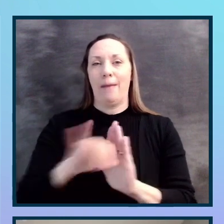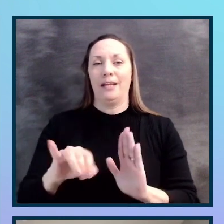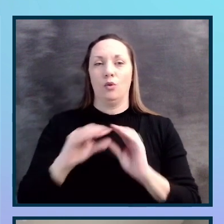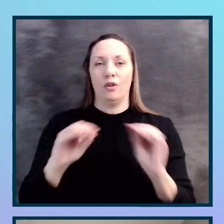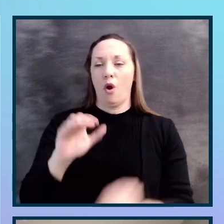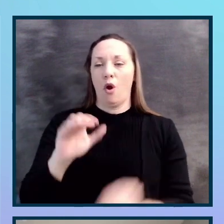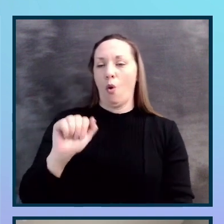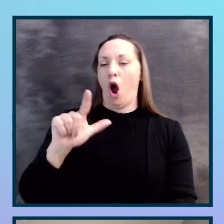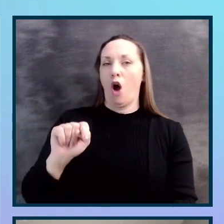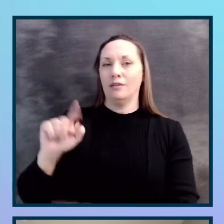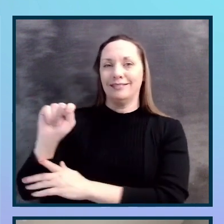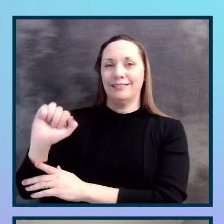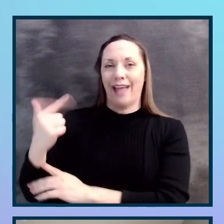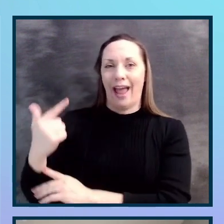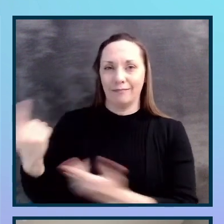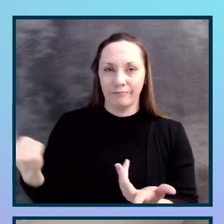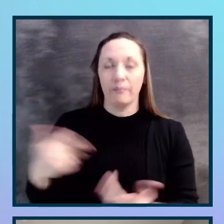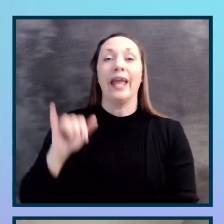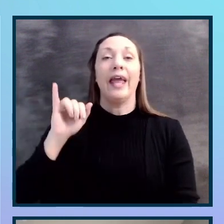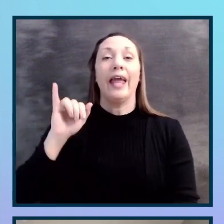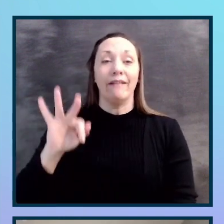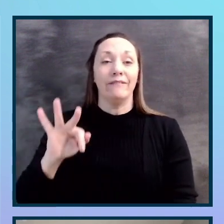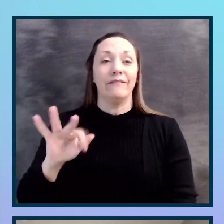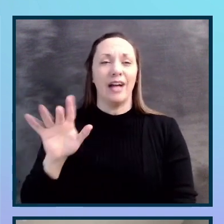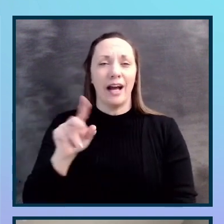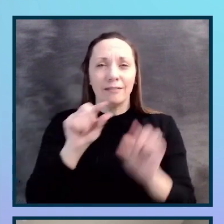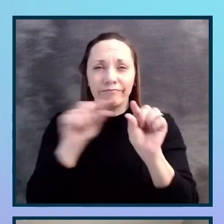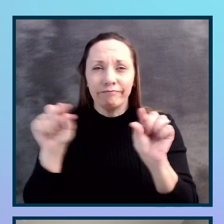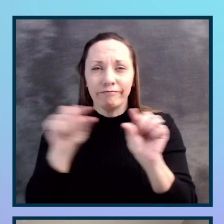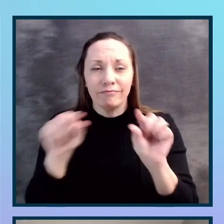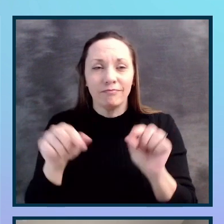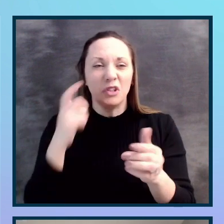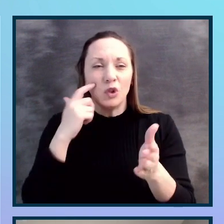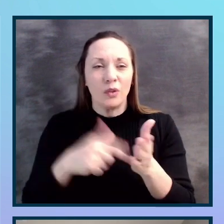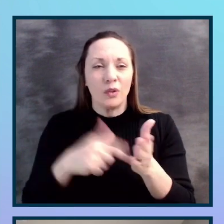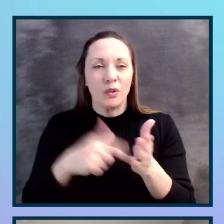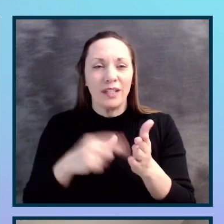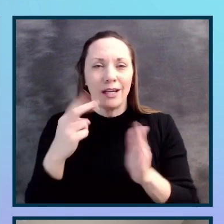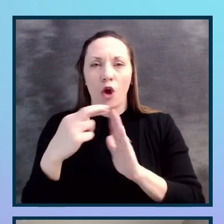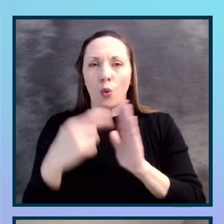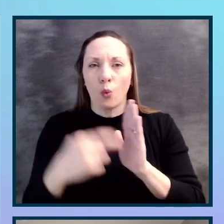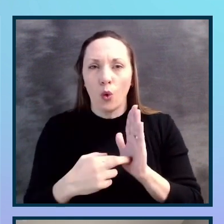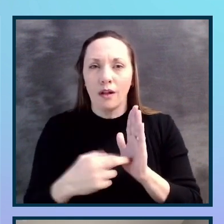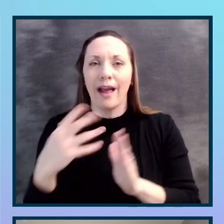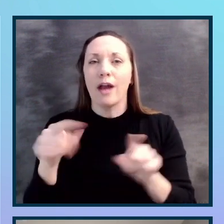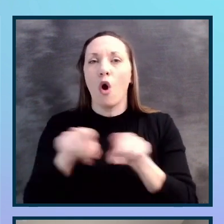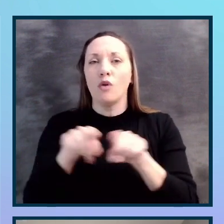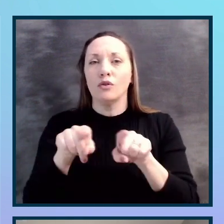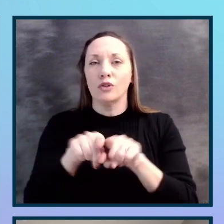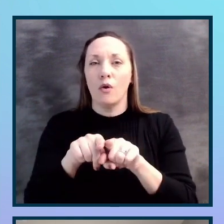tag. If I highlight over it, you can see that there is the rule and